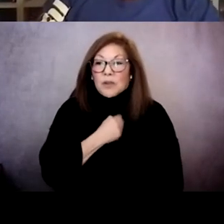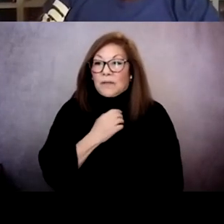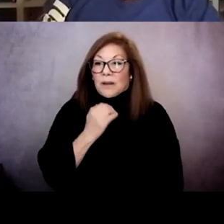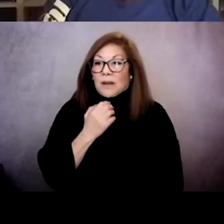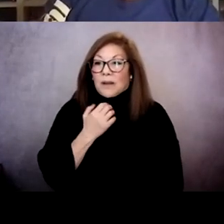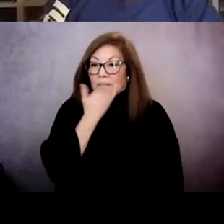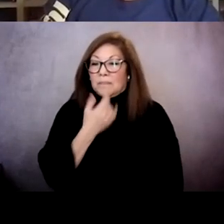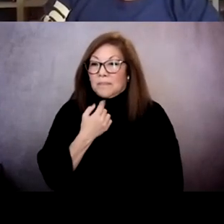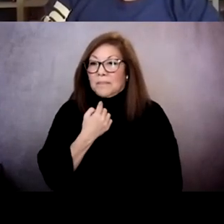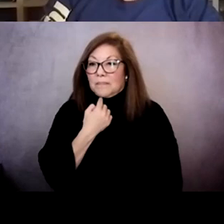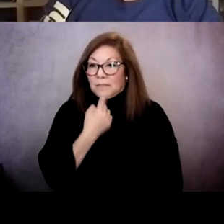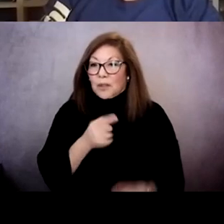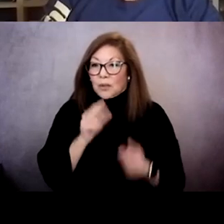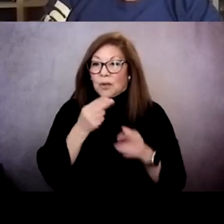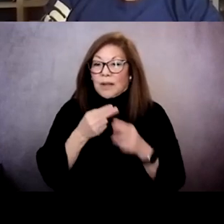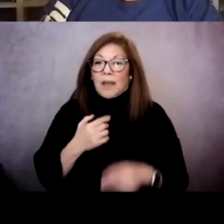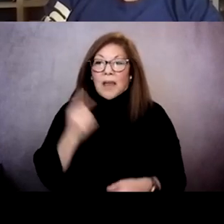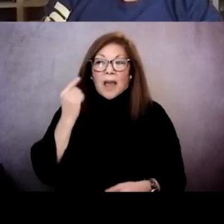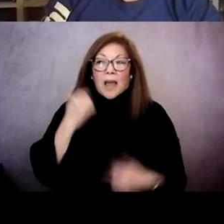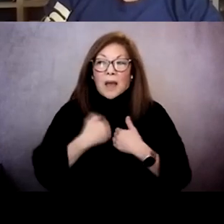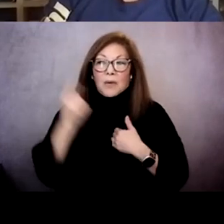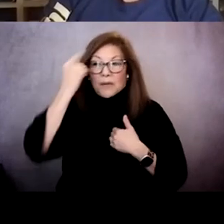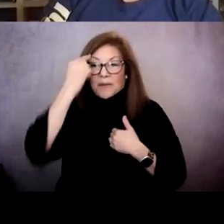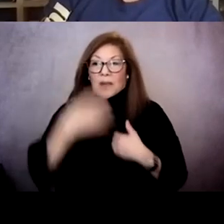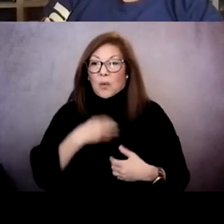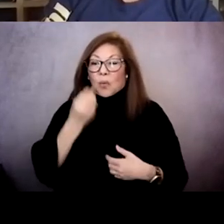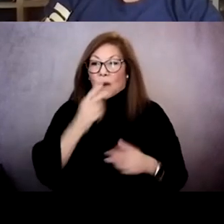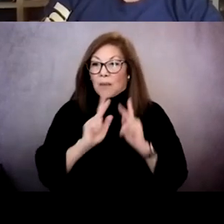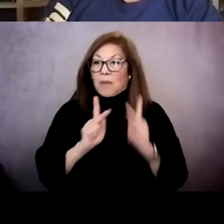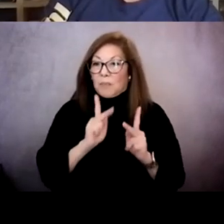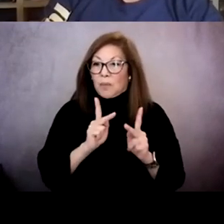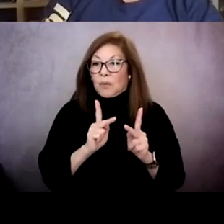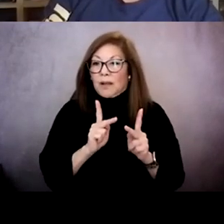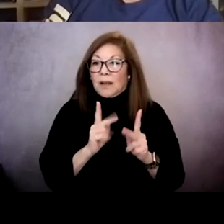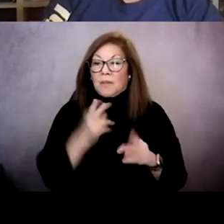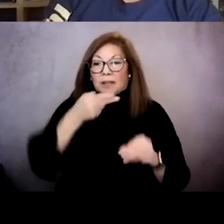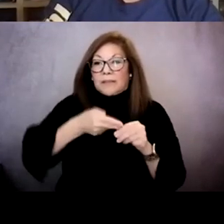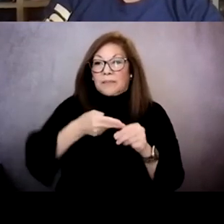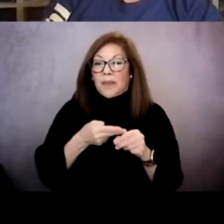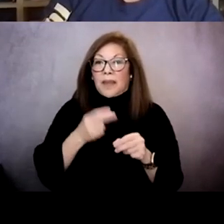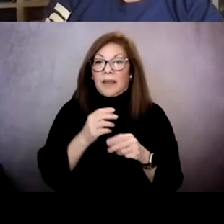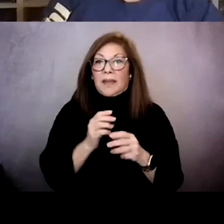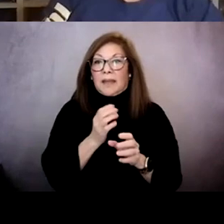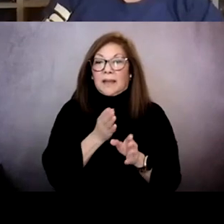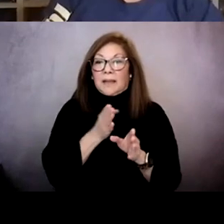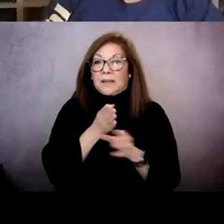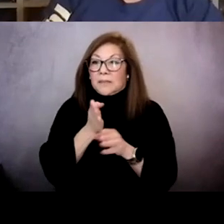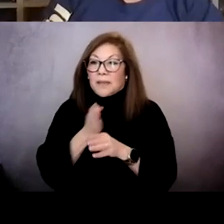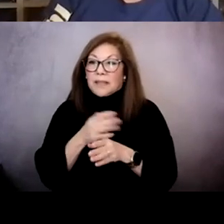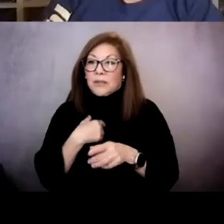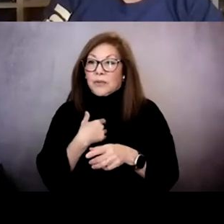think white people can and or should participate in the home spaces that we create, often in order to escape white